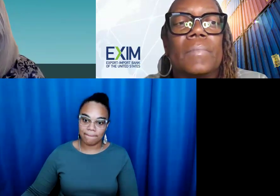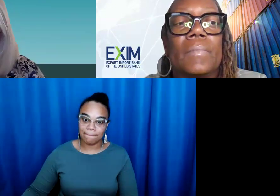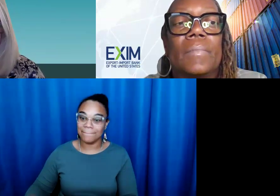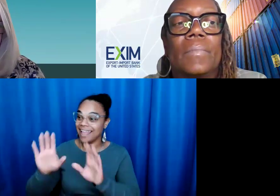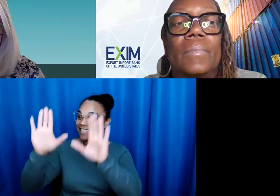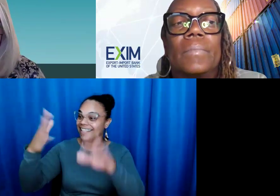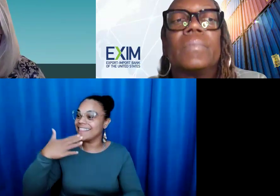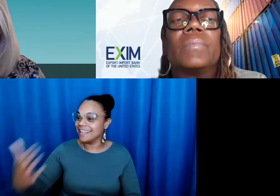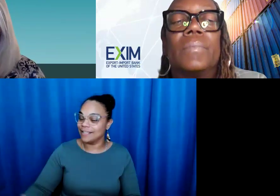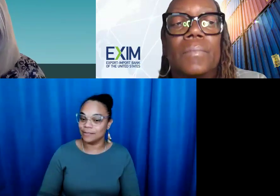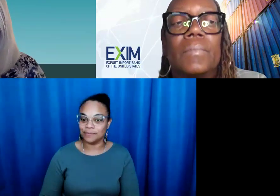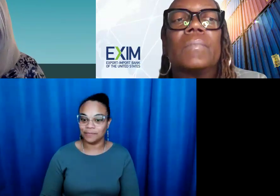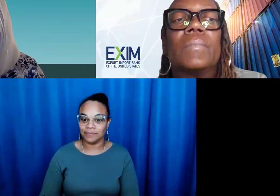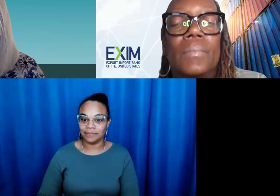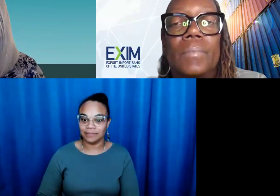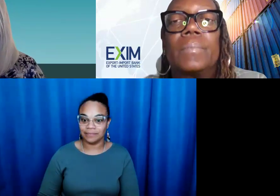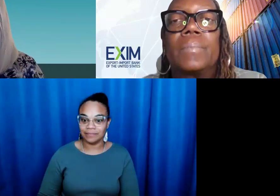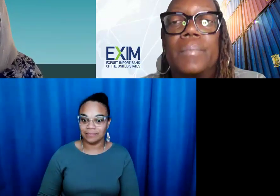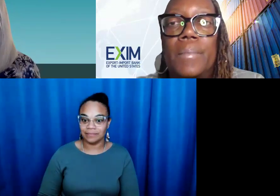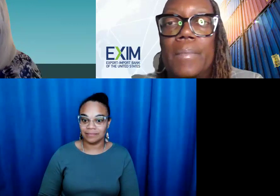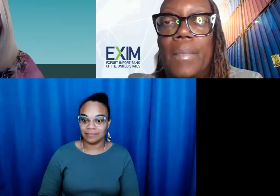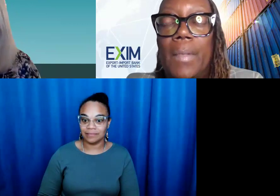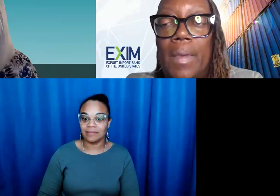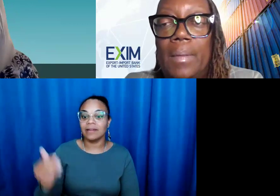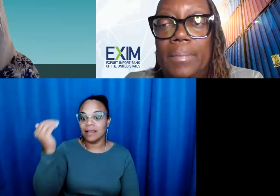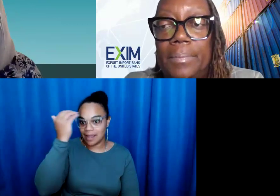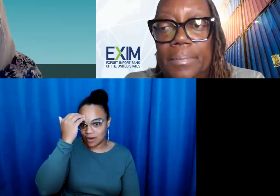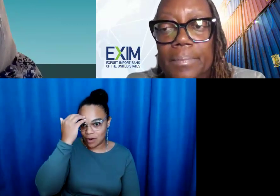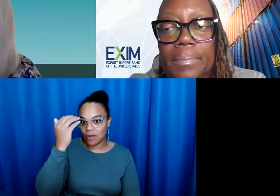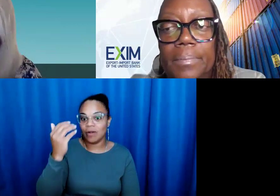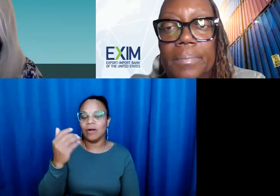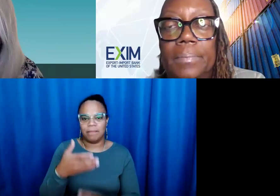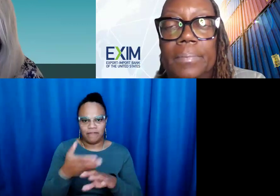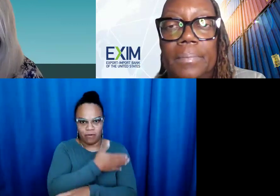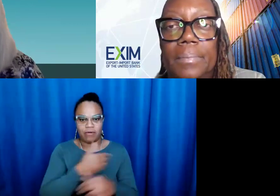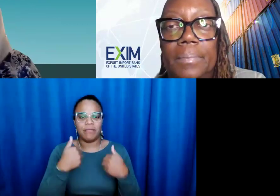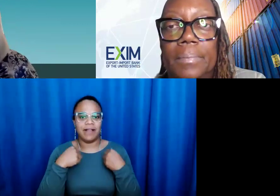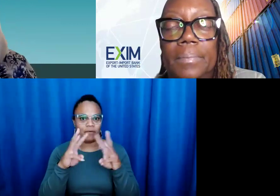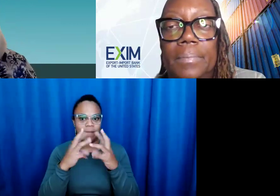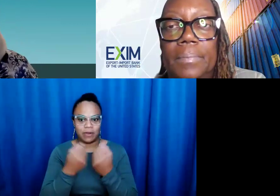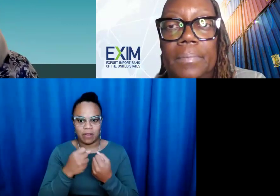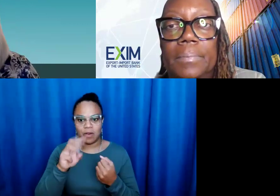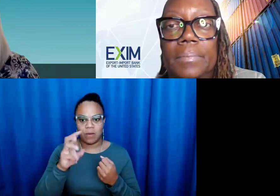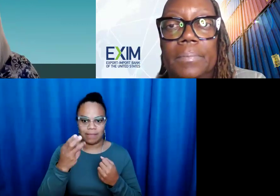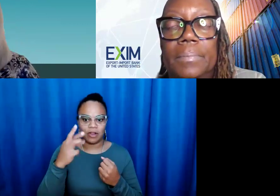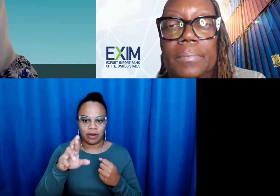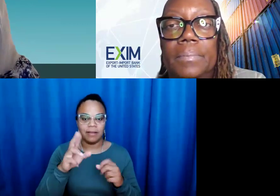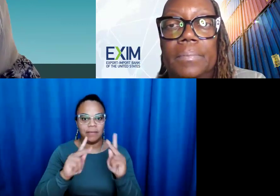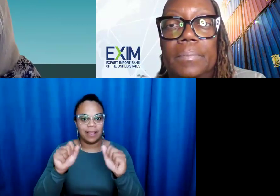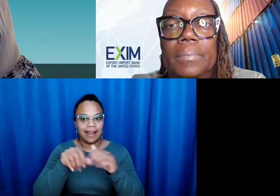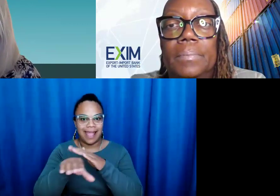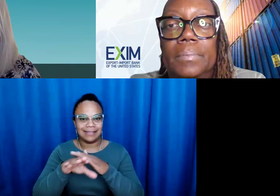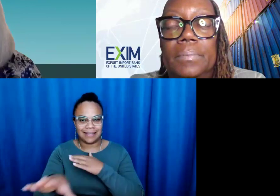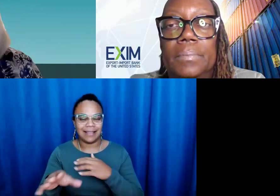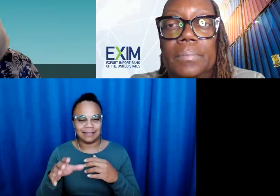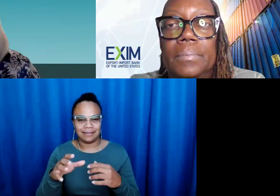Excellent, thank you. And then I know we did a webinar that people can access or will be able to access on our website where you talk